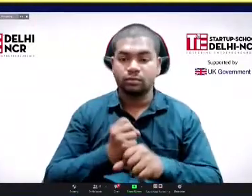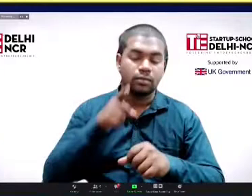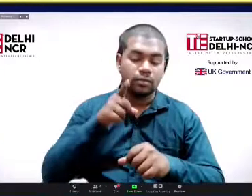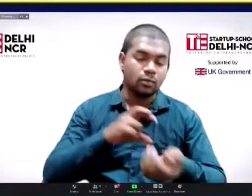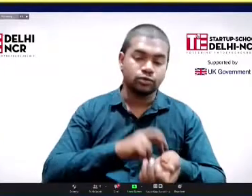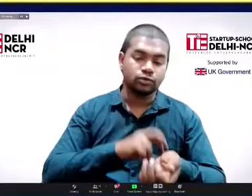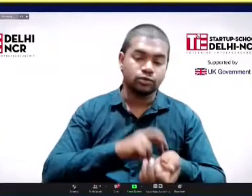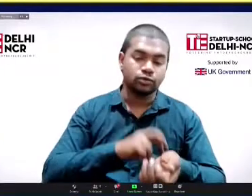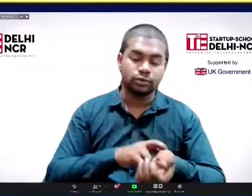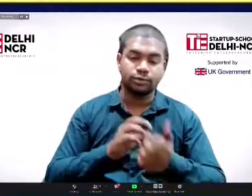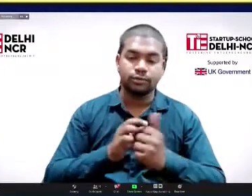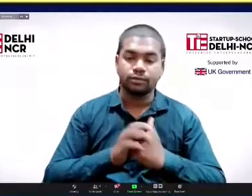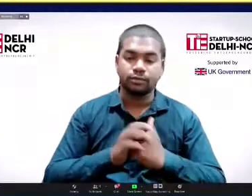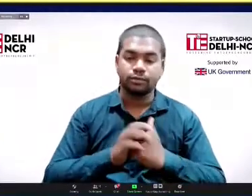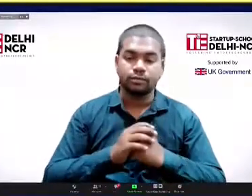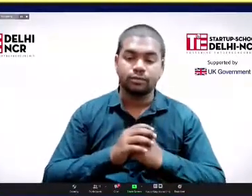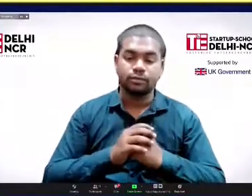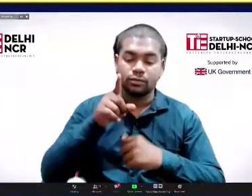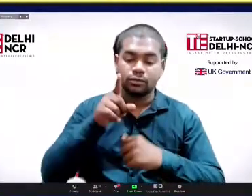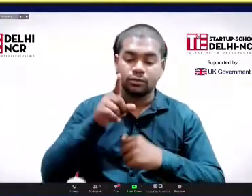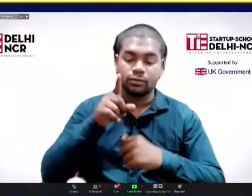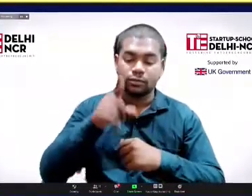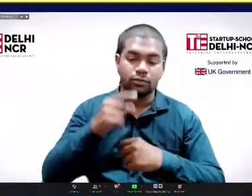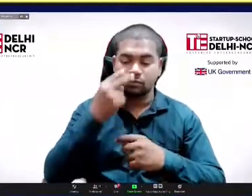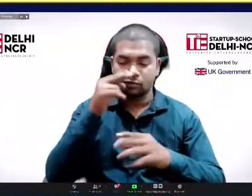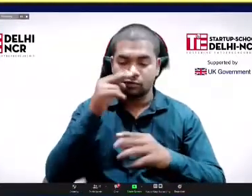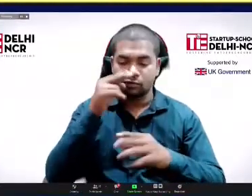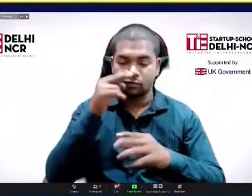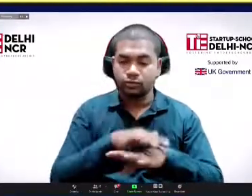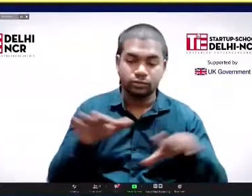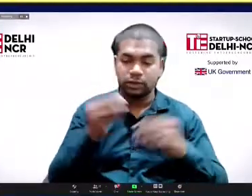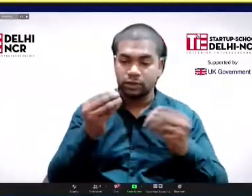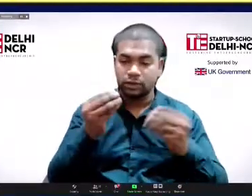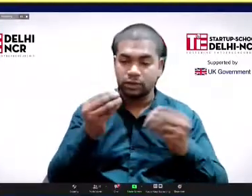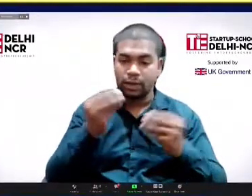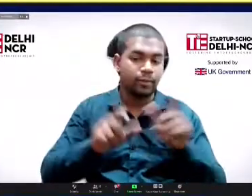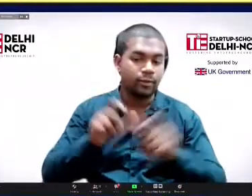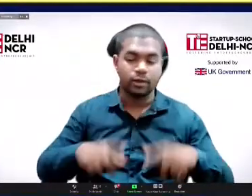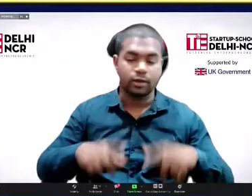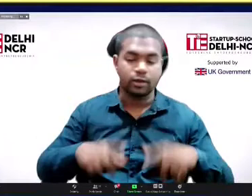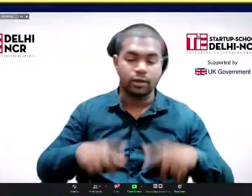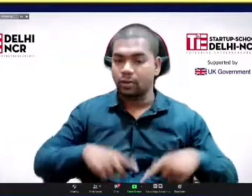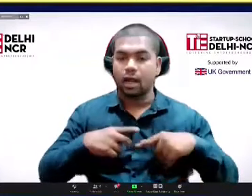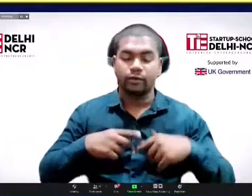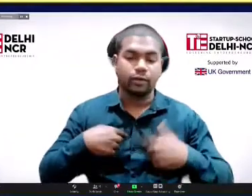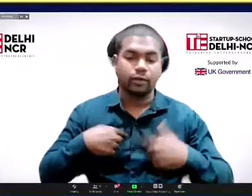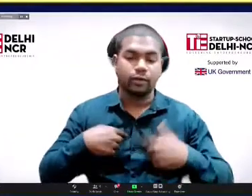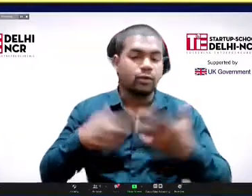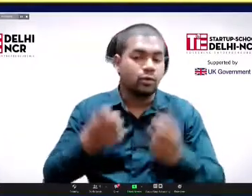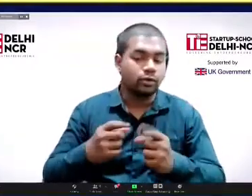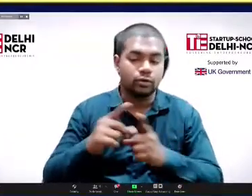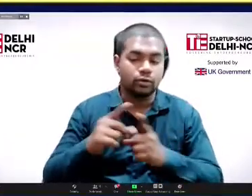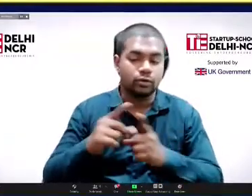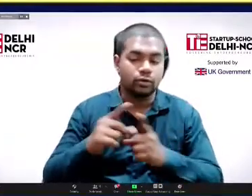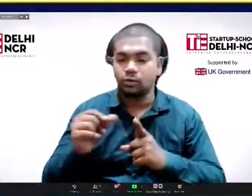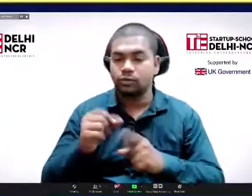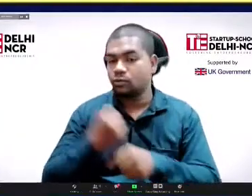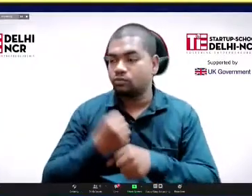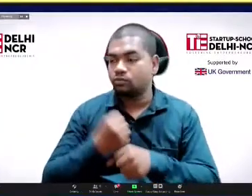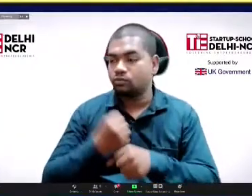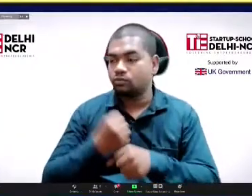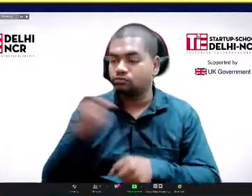And we realized that here was a vision. Somebody was inspired by life and wanted to do the things the government should do,